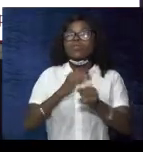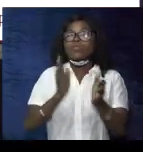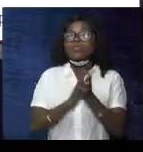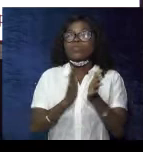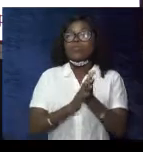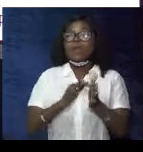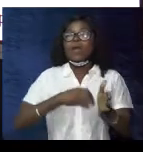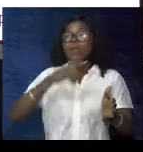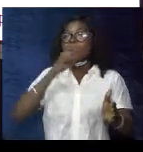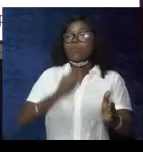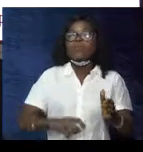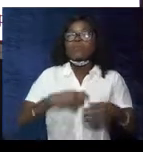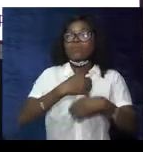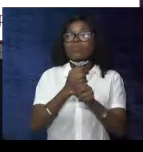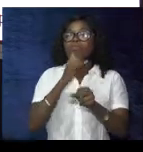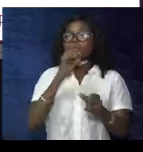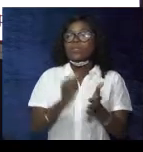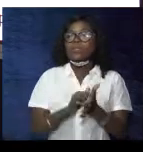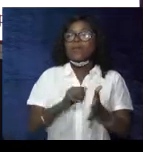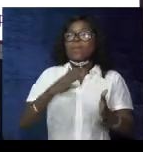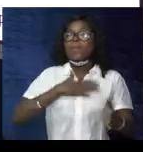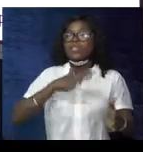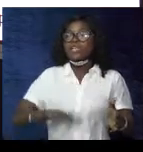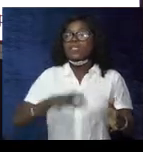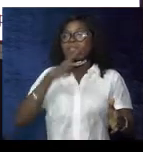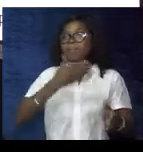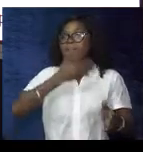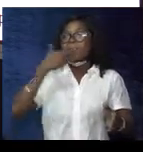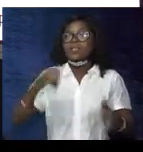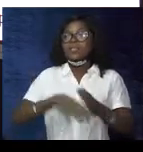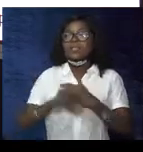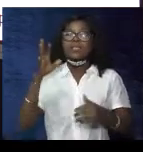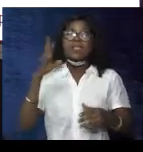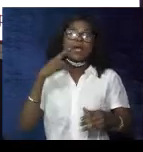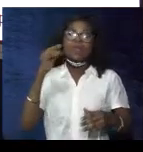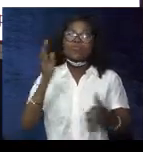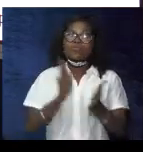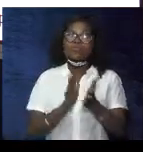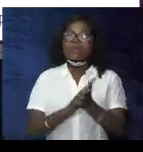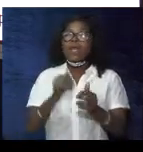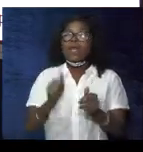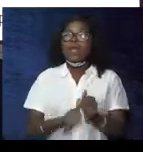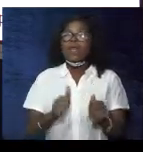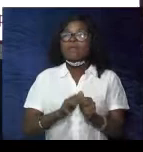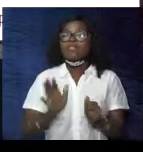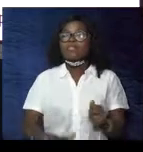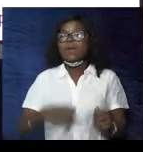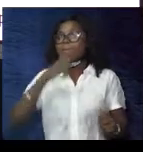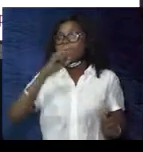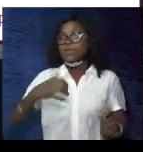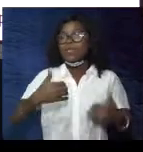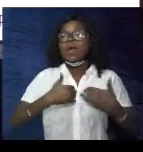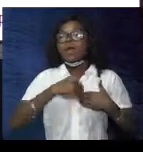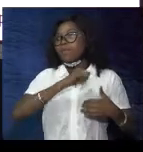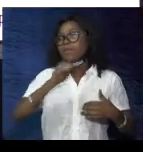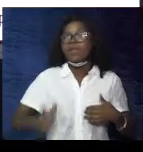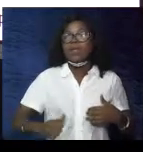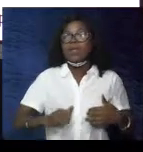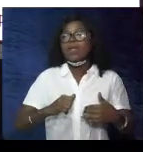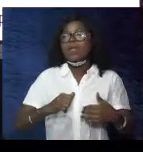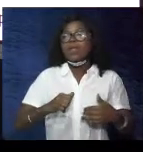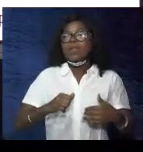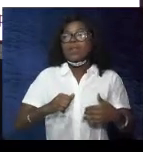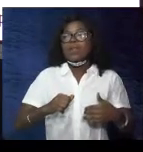must make sure that my child is the best in a school. Every child must have a laptop. Which of